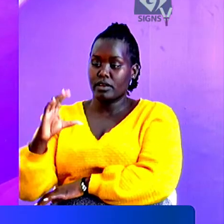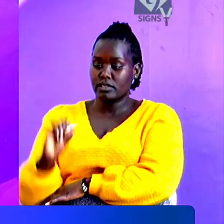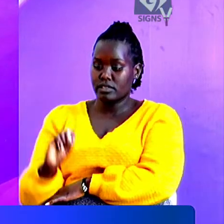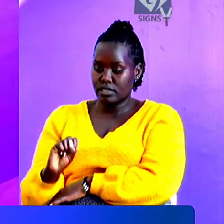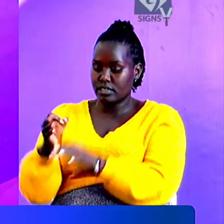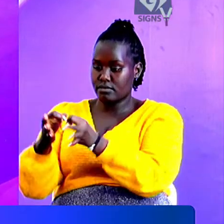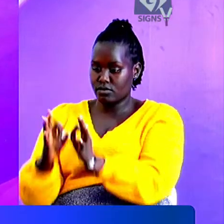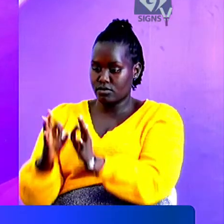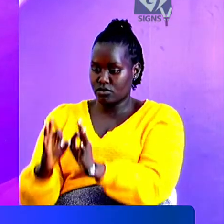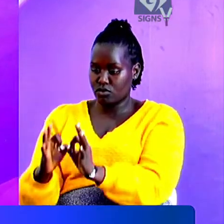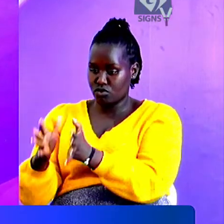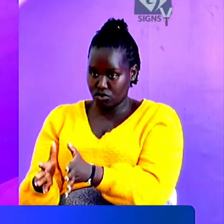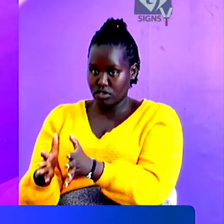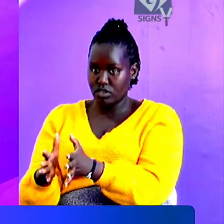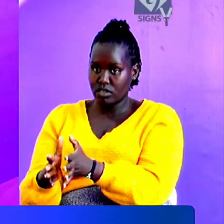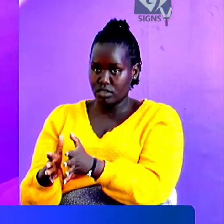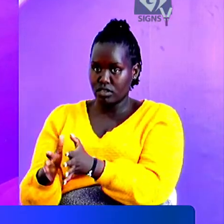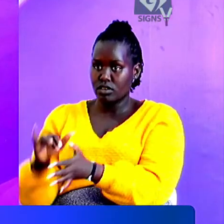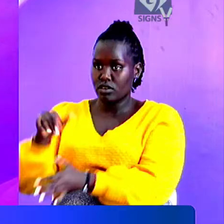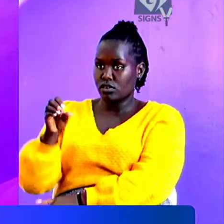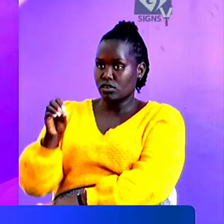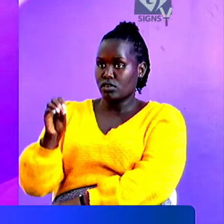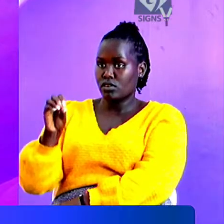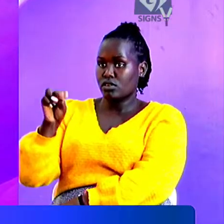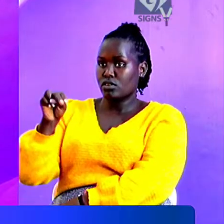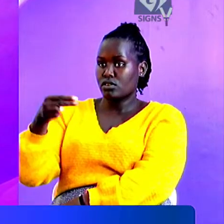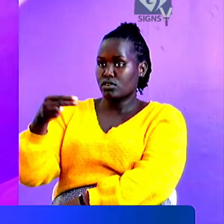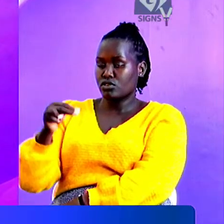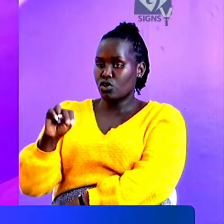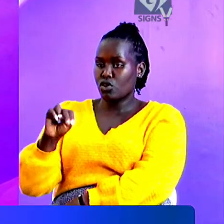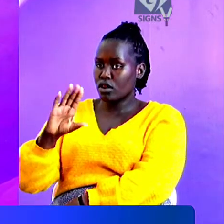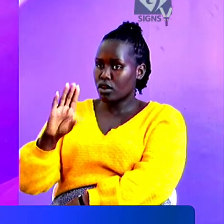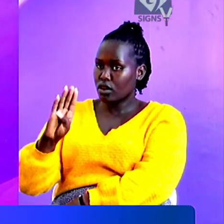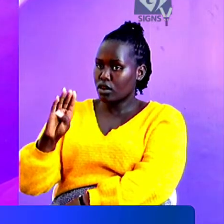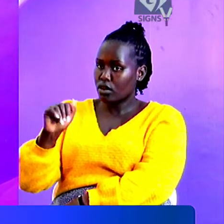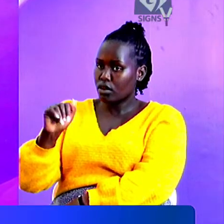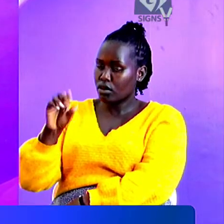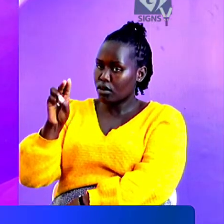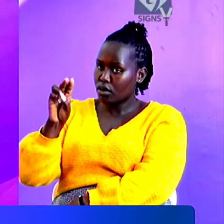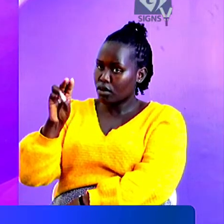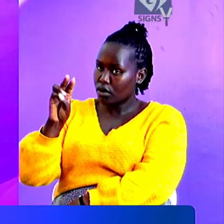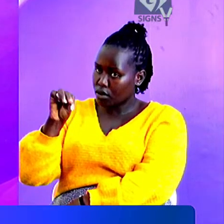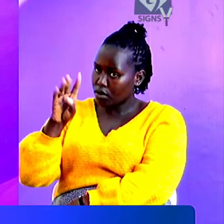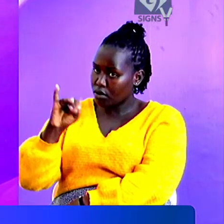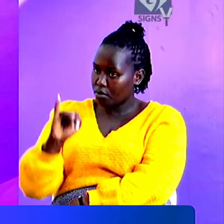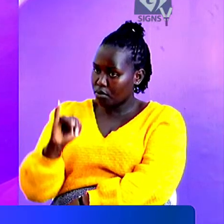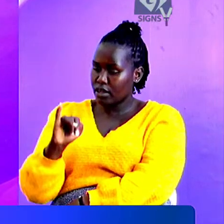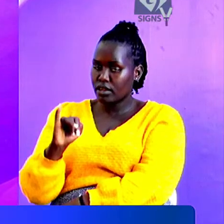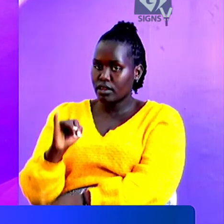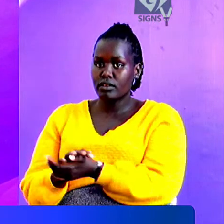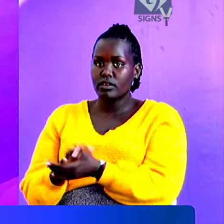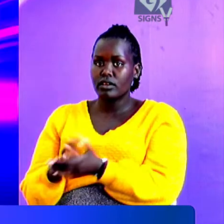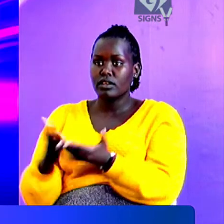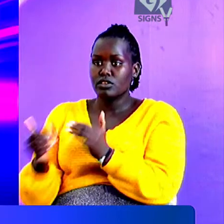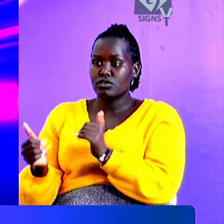Yeah. National Planning, John Badi, Buddy. goes The to expert. The expert. Yeah. You see these experts that were donated by ODM.